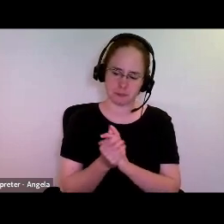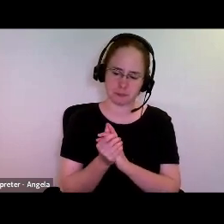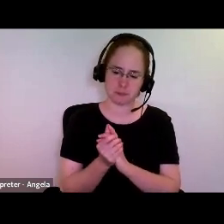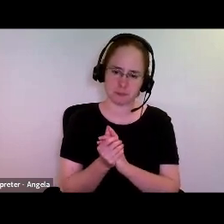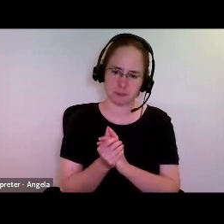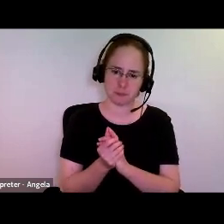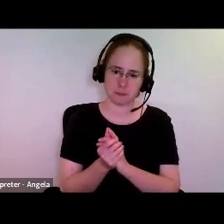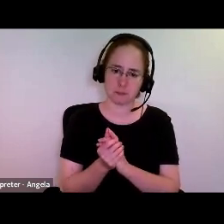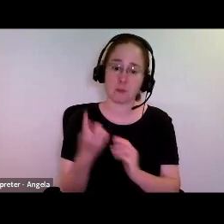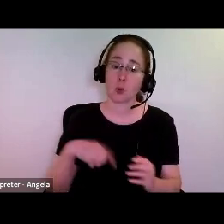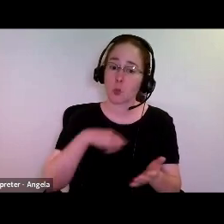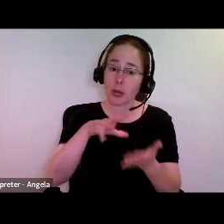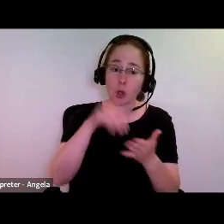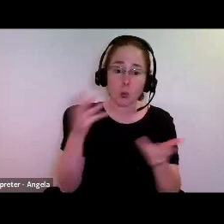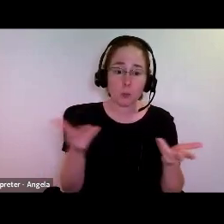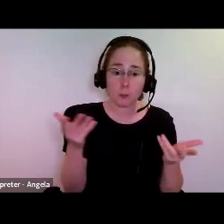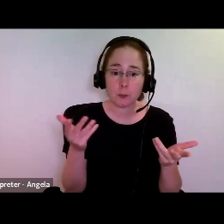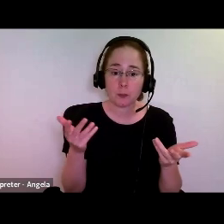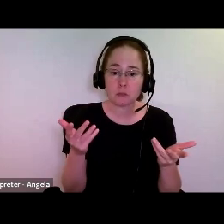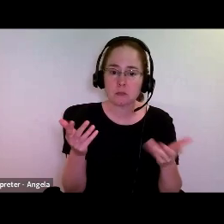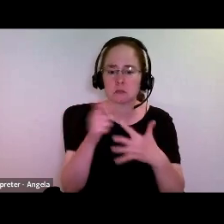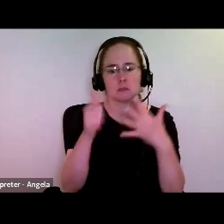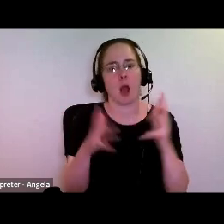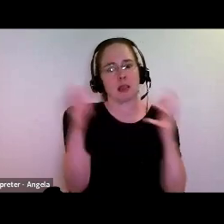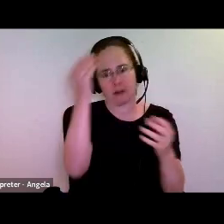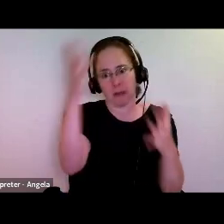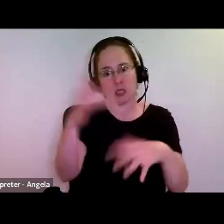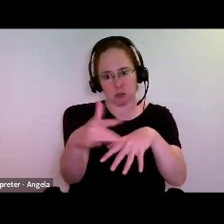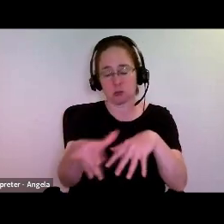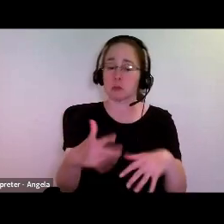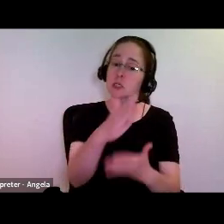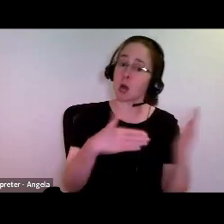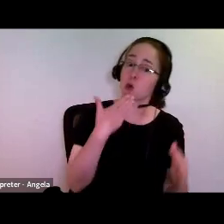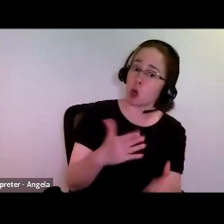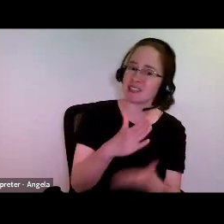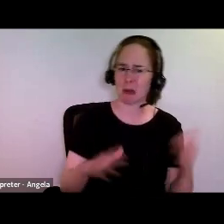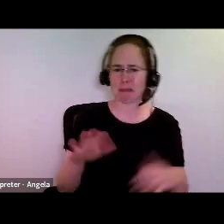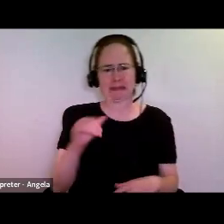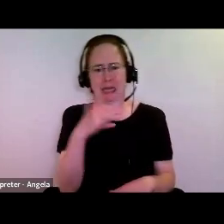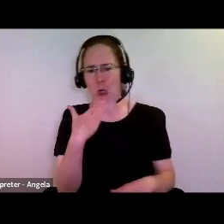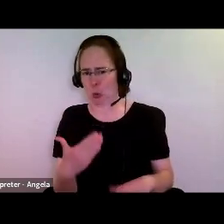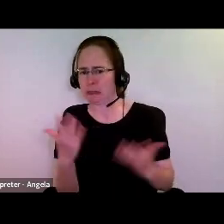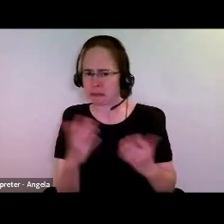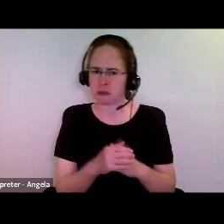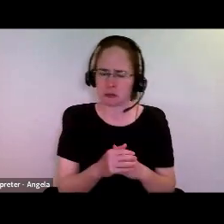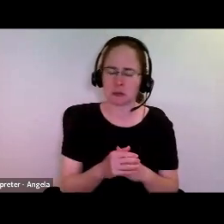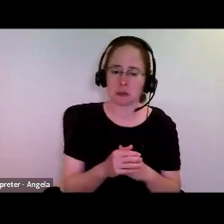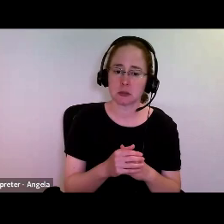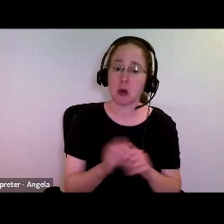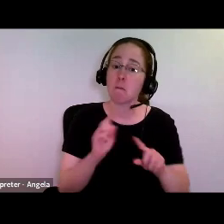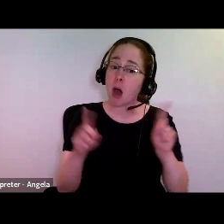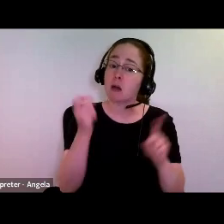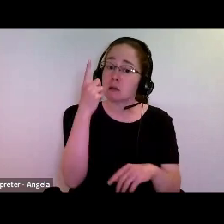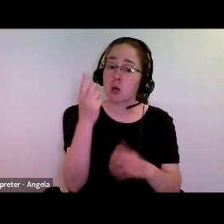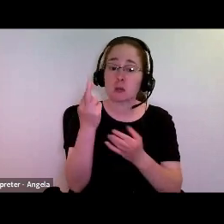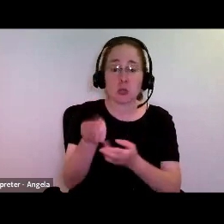What we learned was there's tons of information out there, good, some not so good, but the